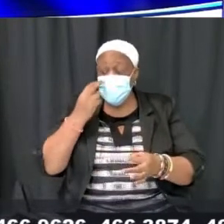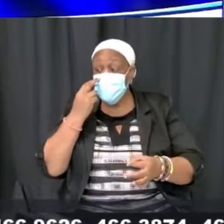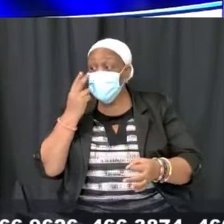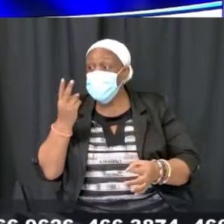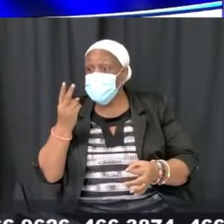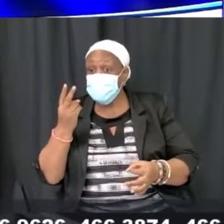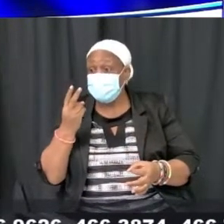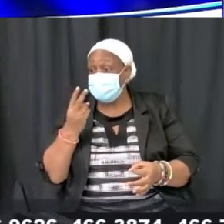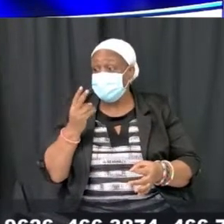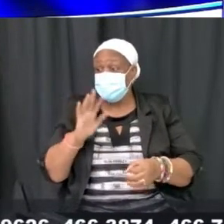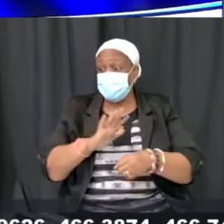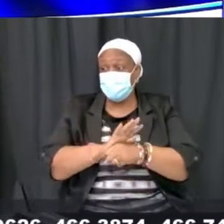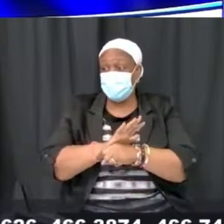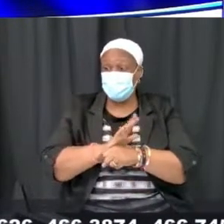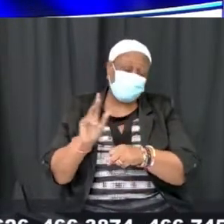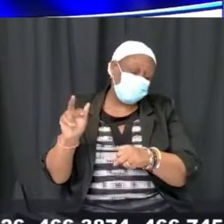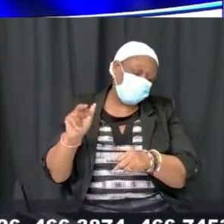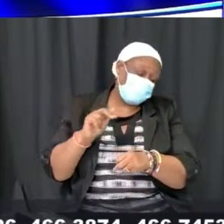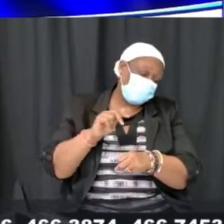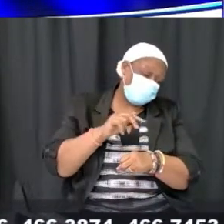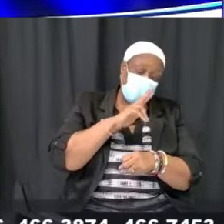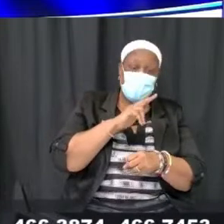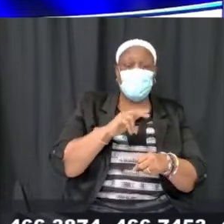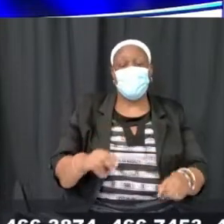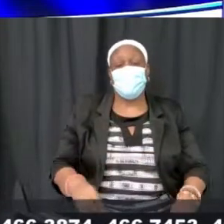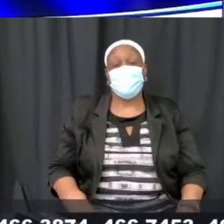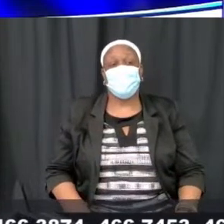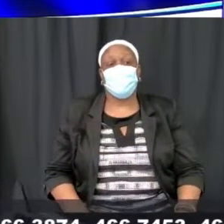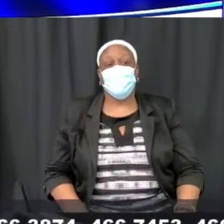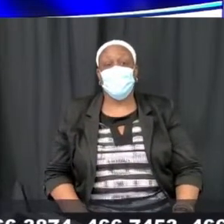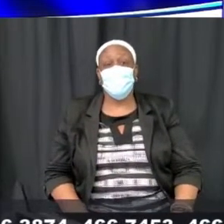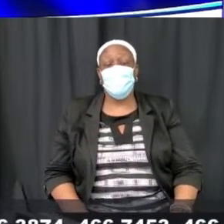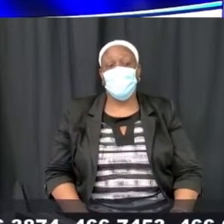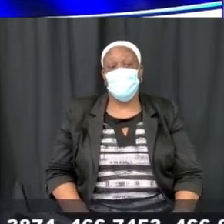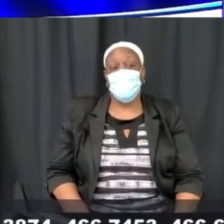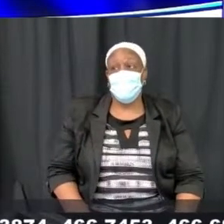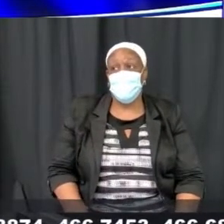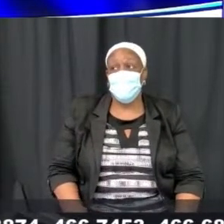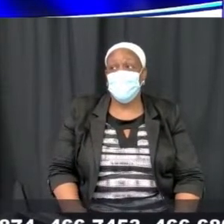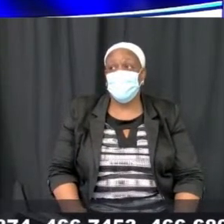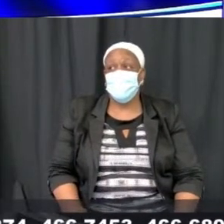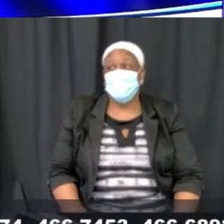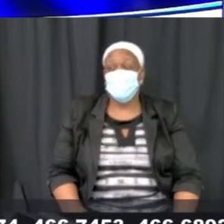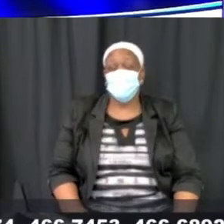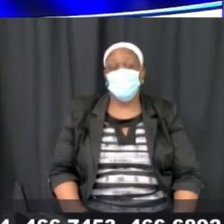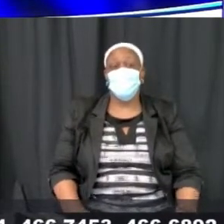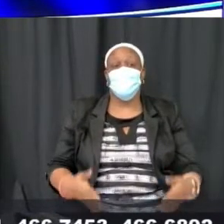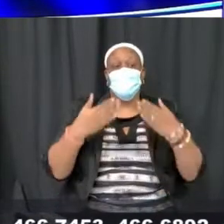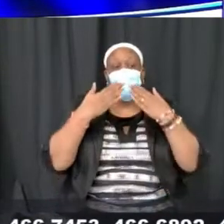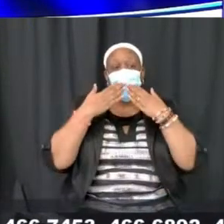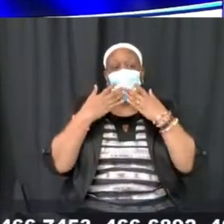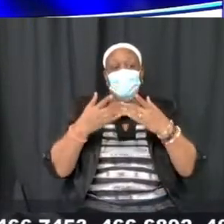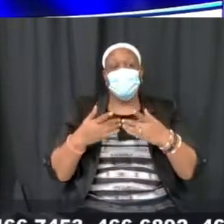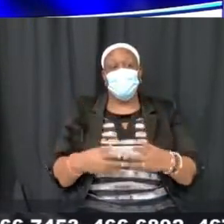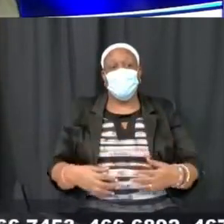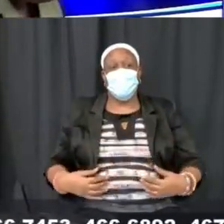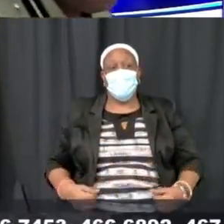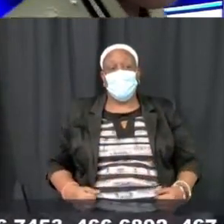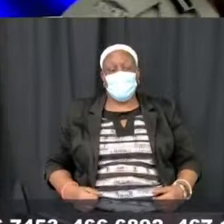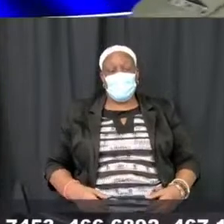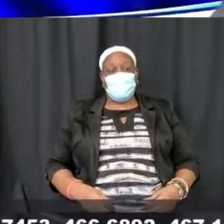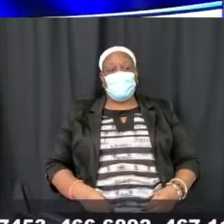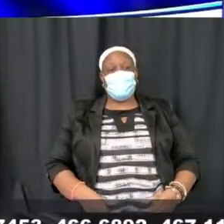observe all the COVID-19 protocols of which we are all aware. Thank you.